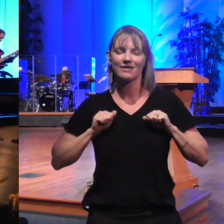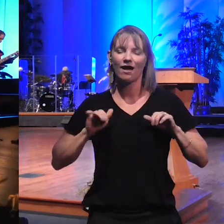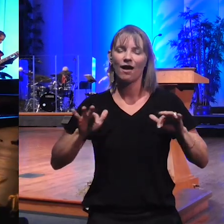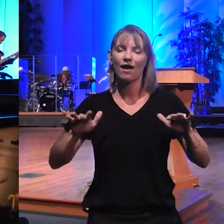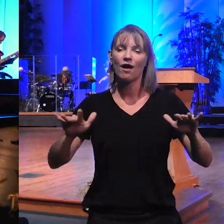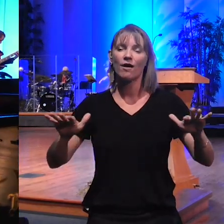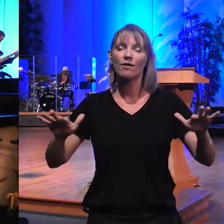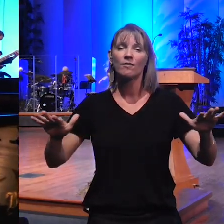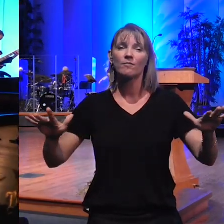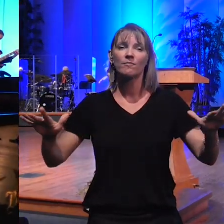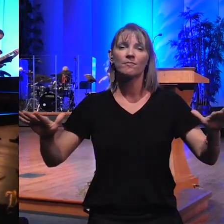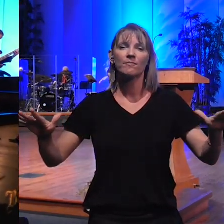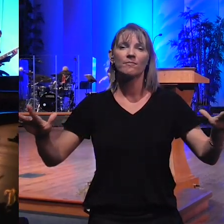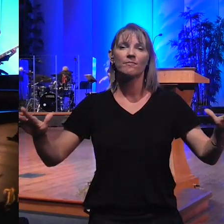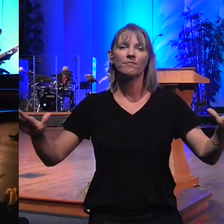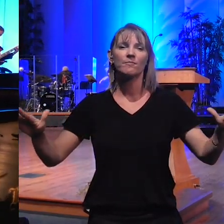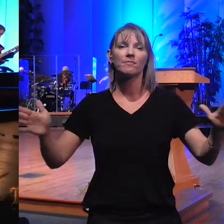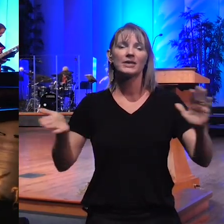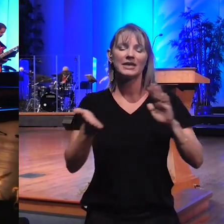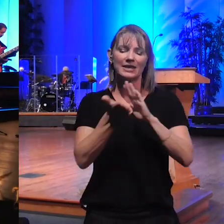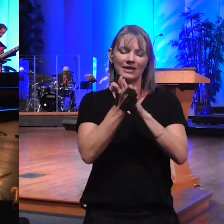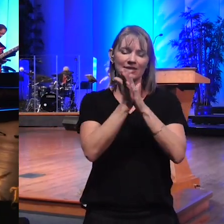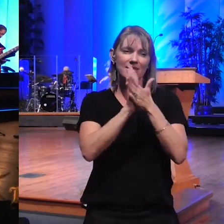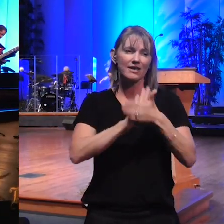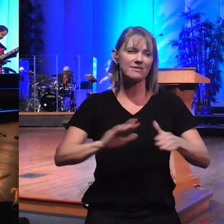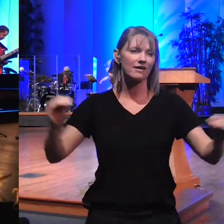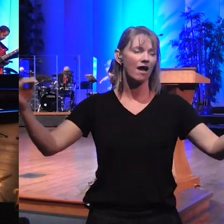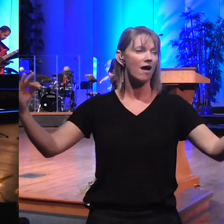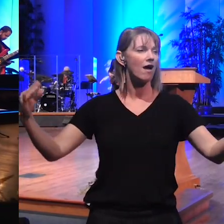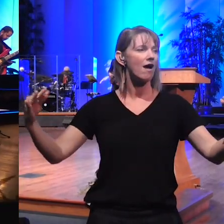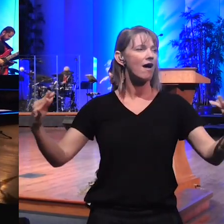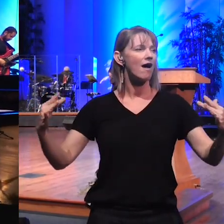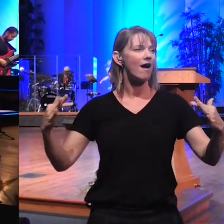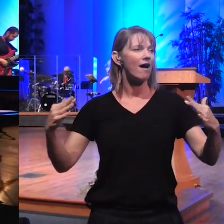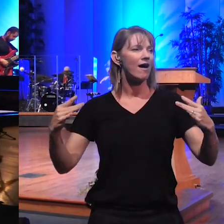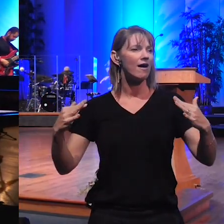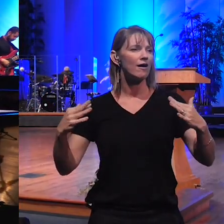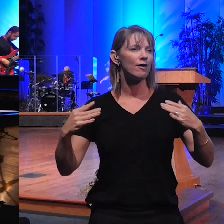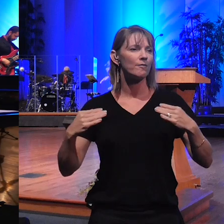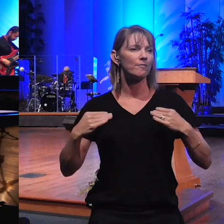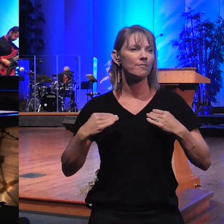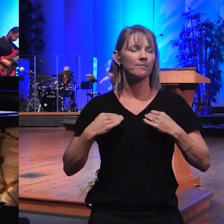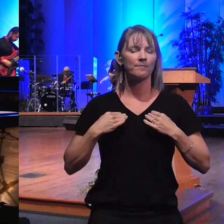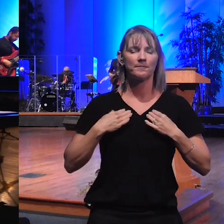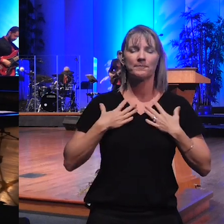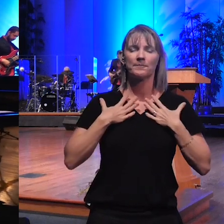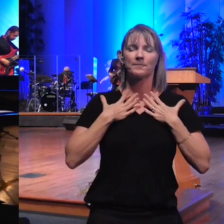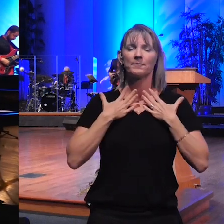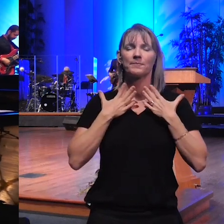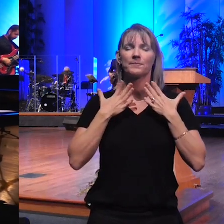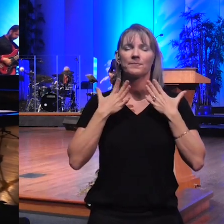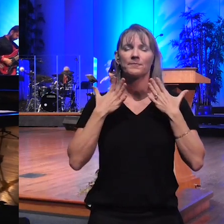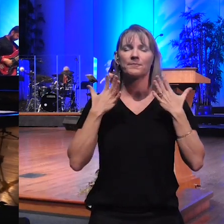Peace has come. Peace has come